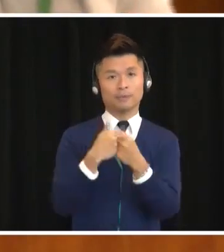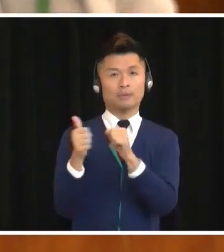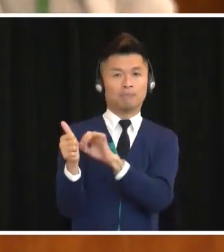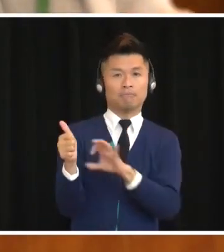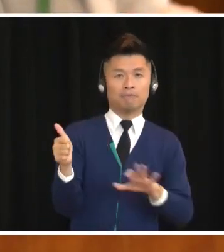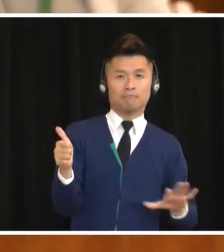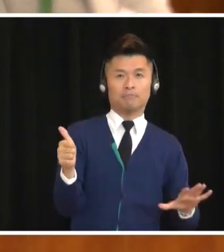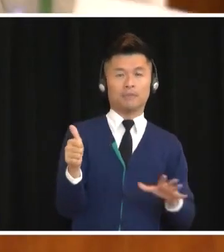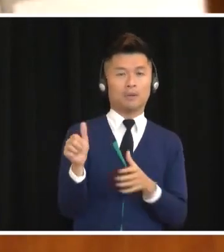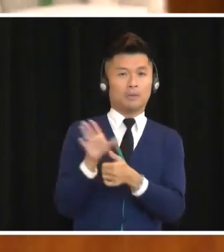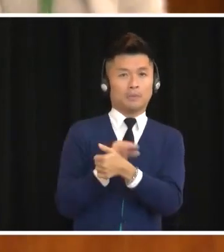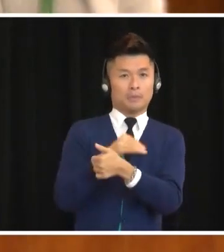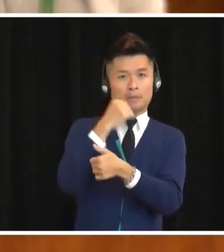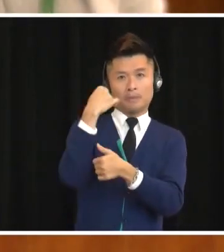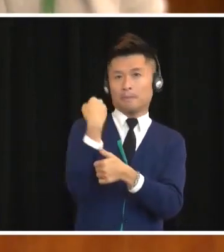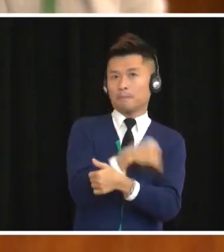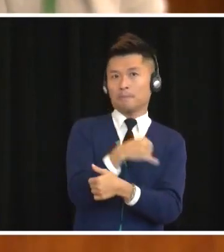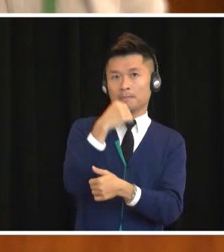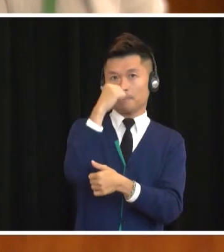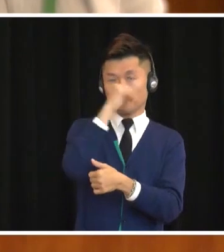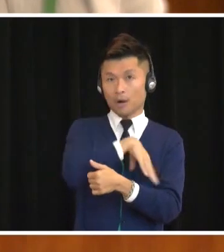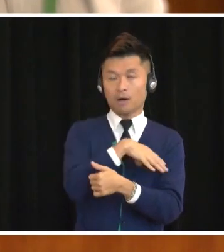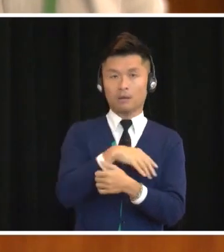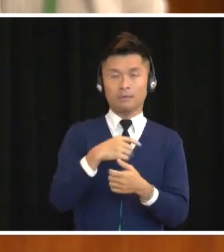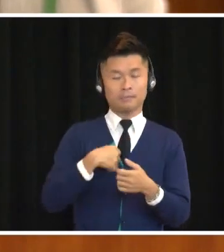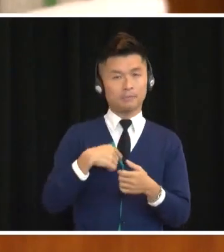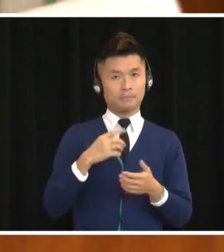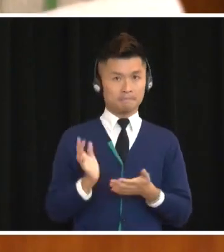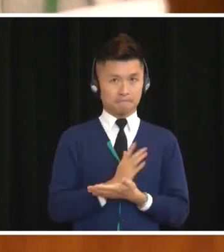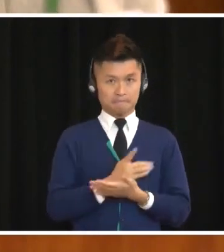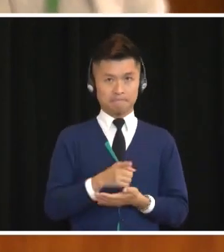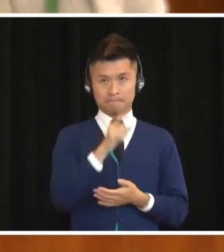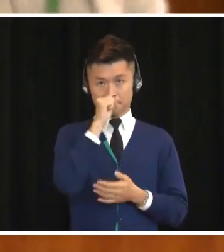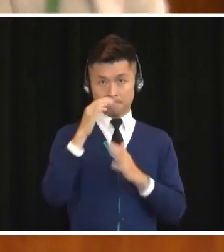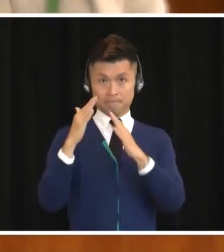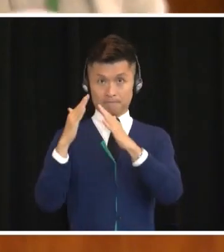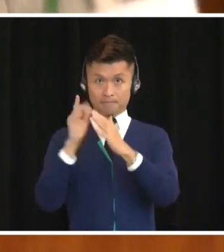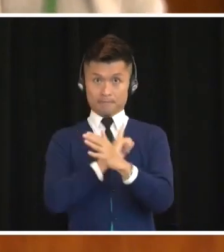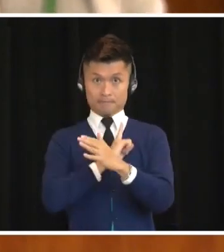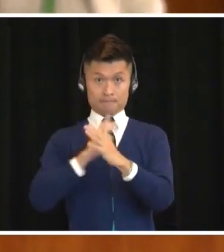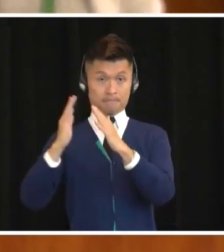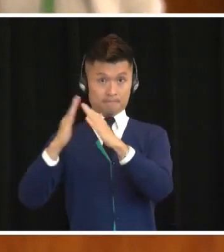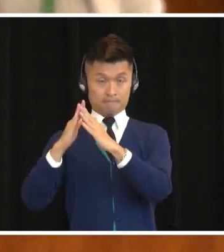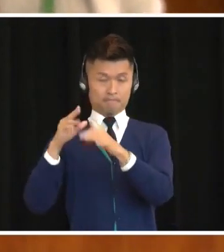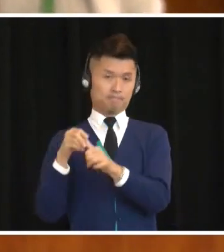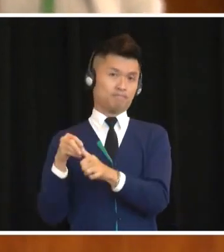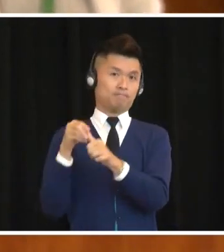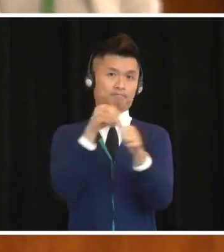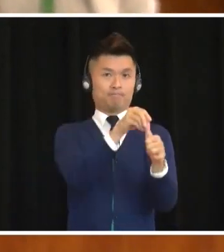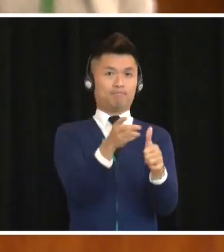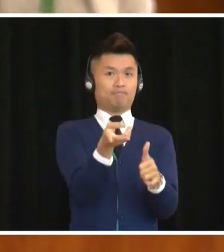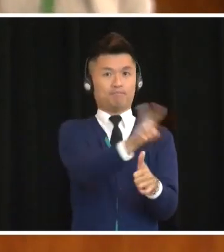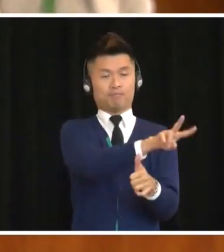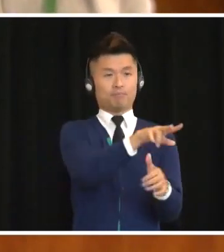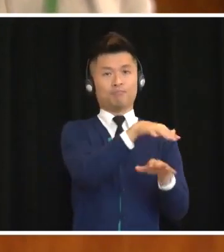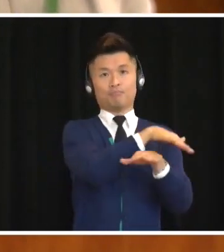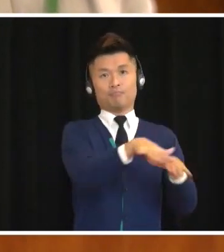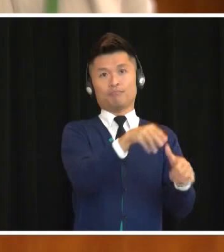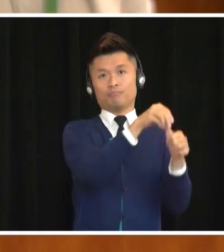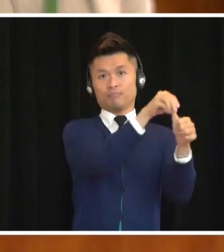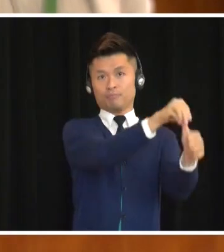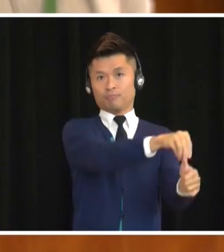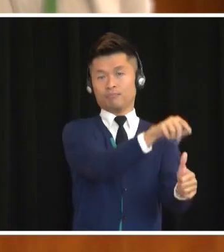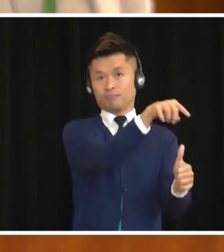also have criminal records and therefore may give bad influence to the child. Then I, in this case, will send